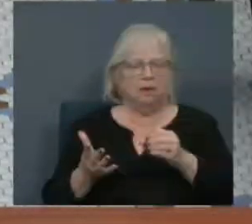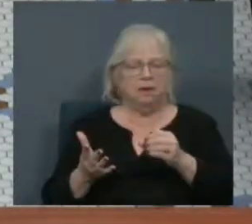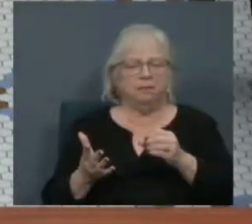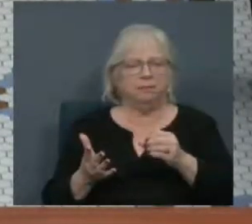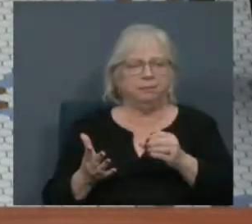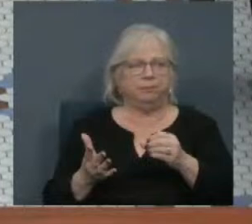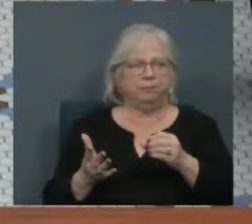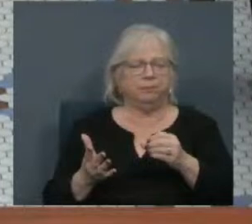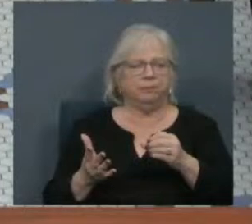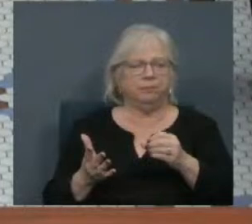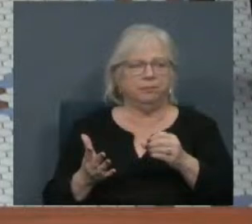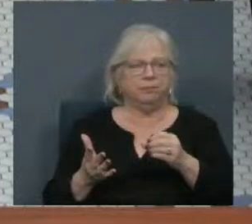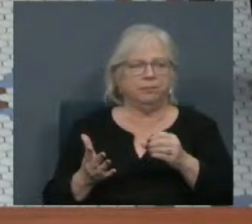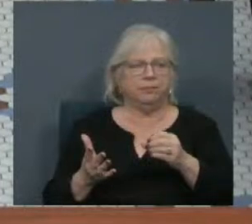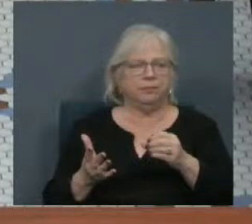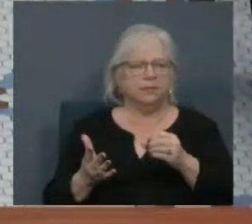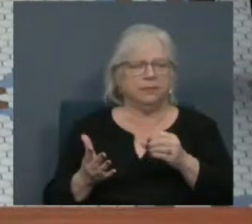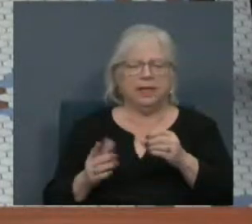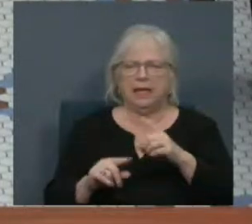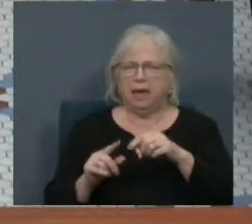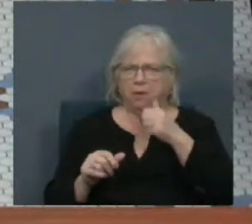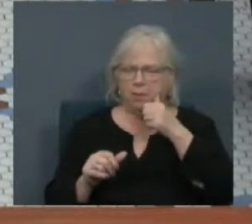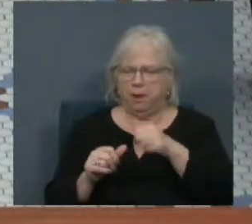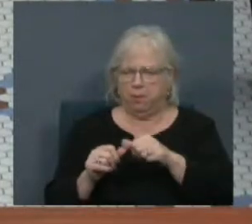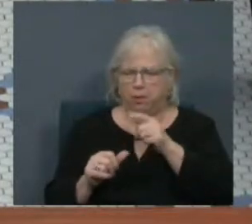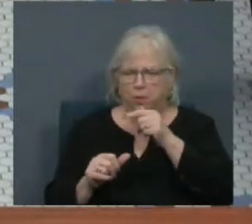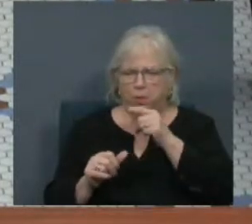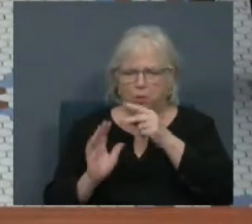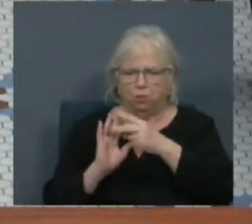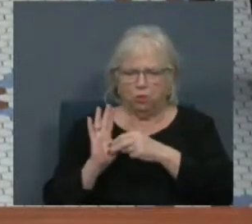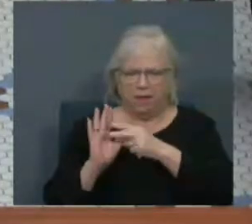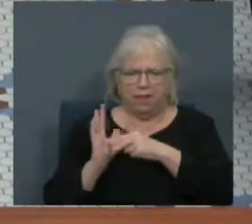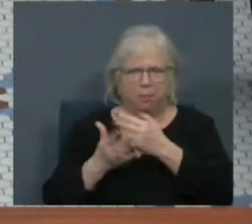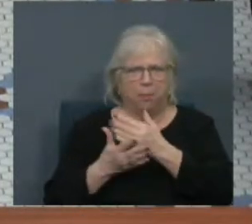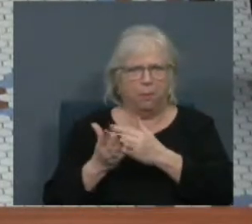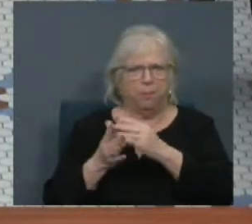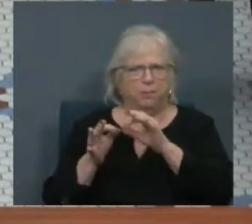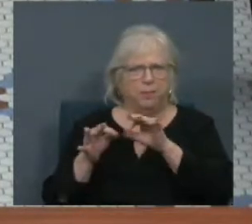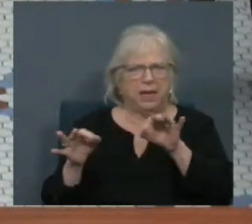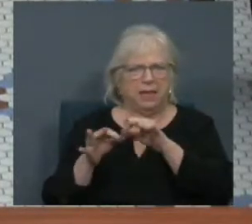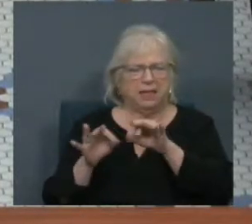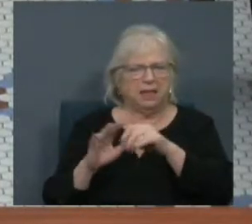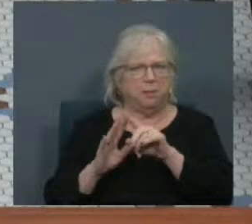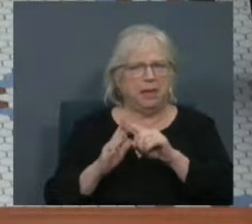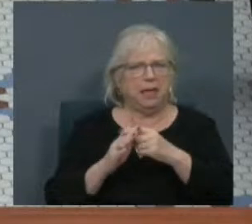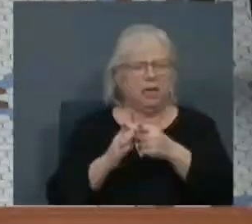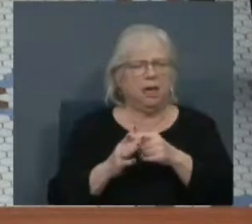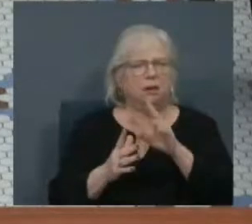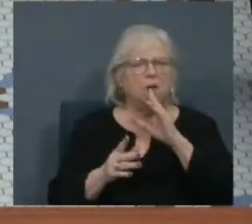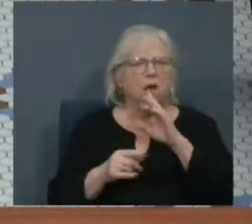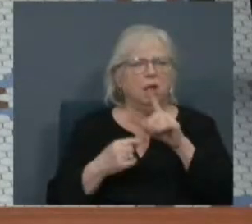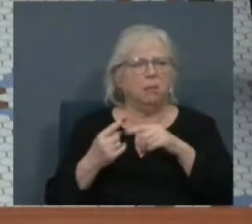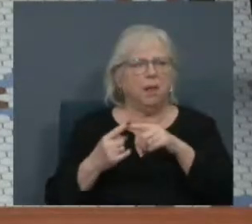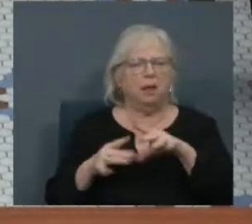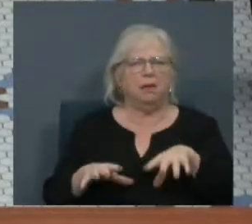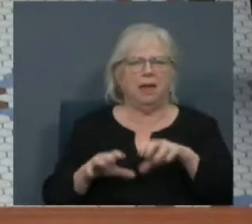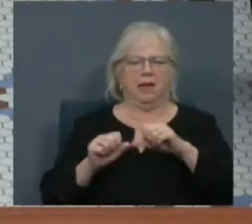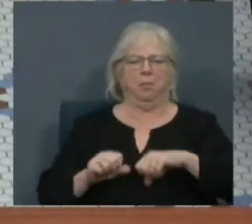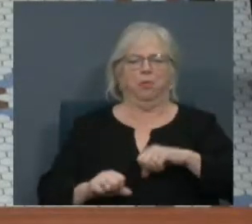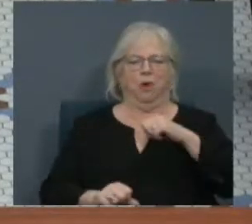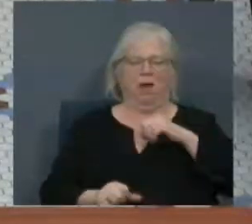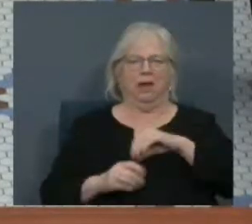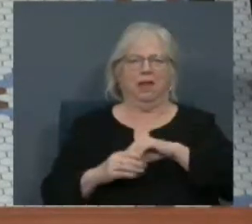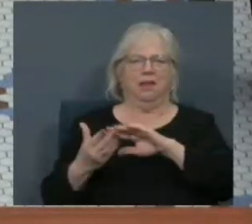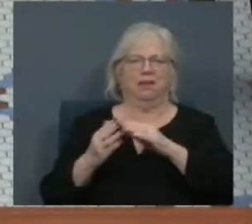you, I can't remember who spoke, who read that piece at the beginning, talking about taking pride in the city and